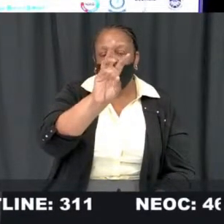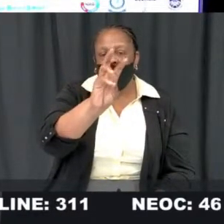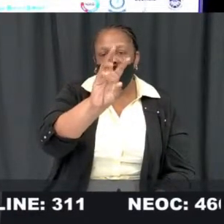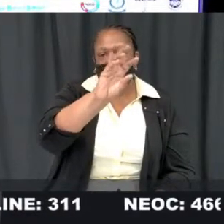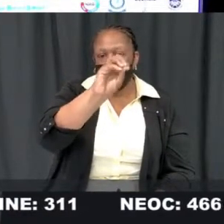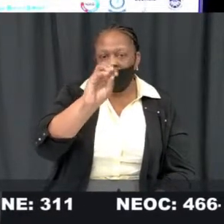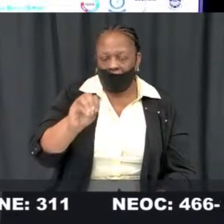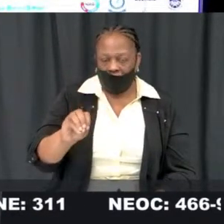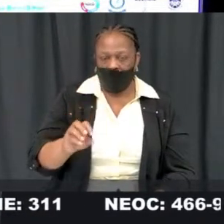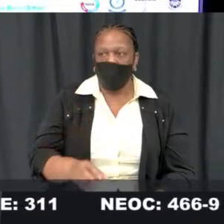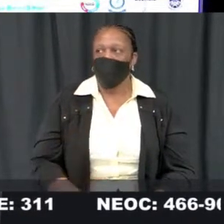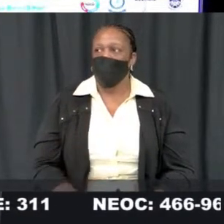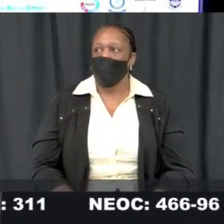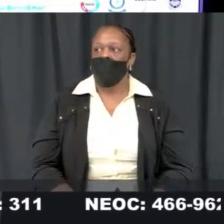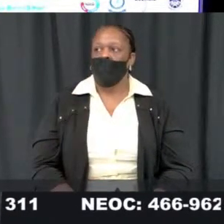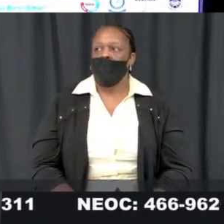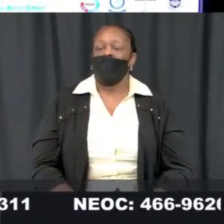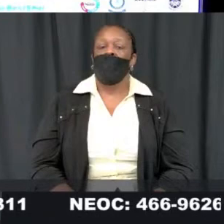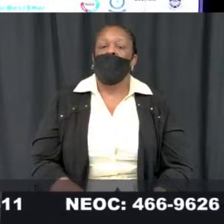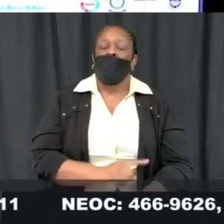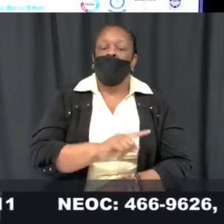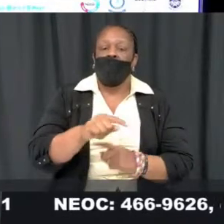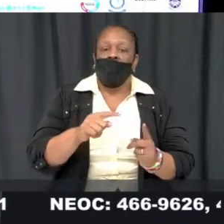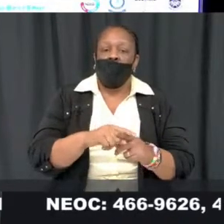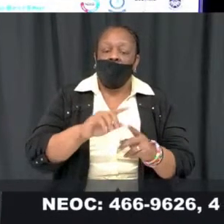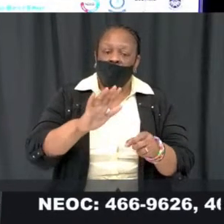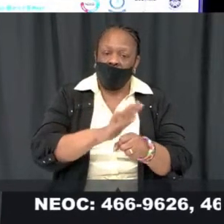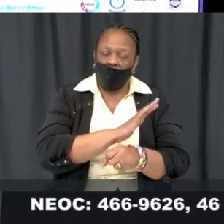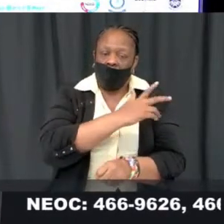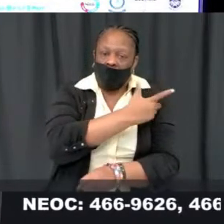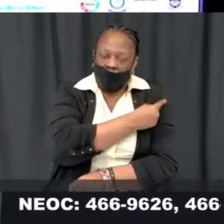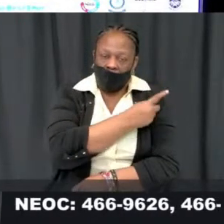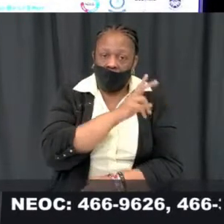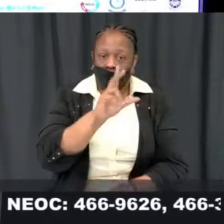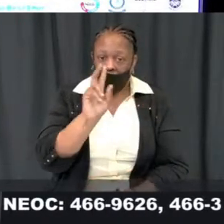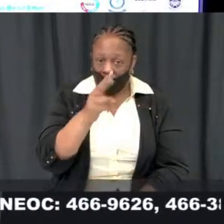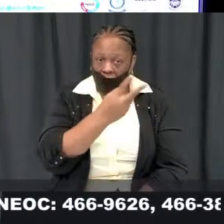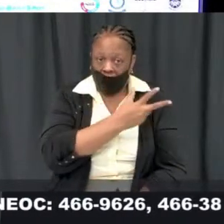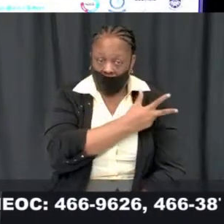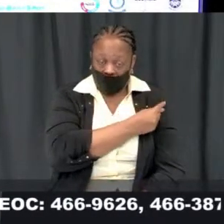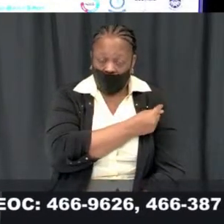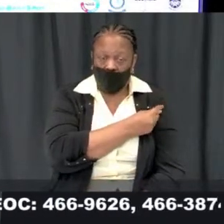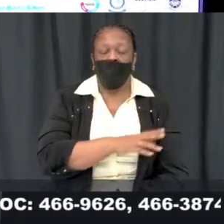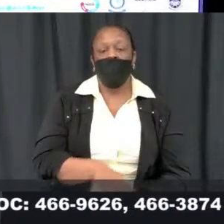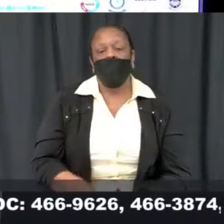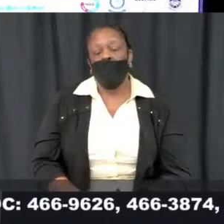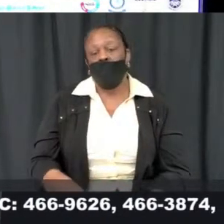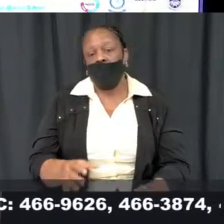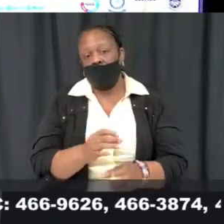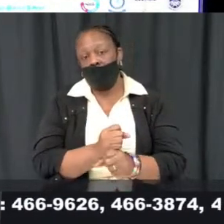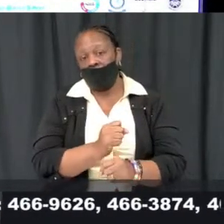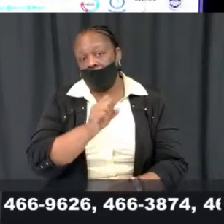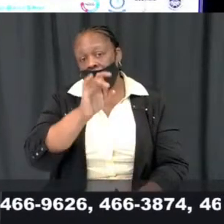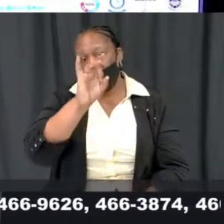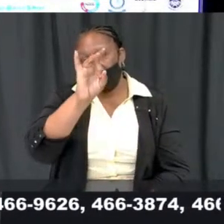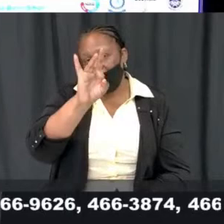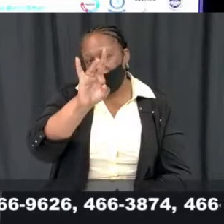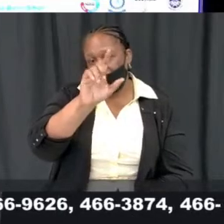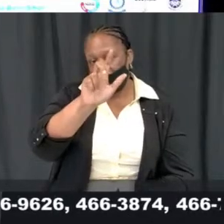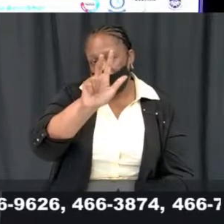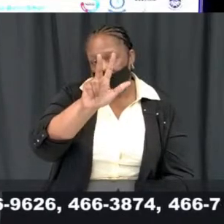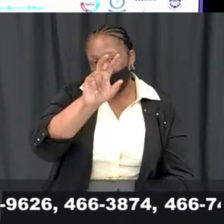hospitalization. After the second shot, when you're fully vaccinated, you have about 84% effectiveness against severe disease